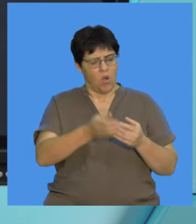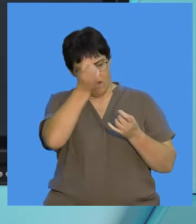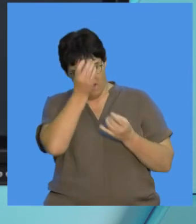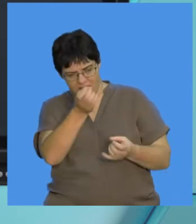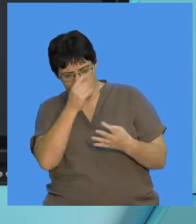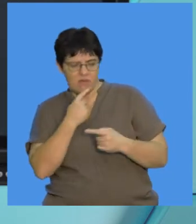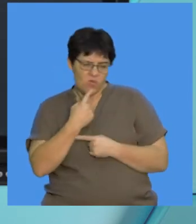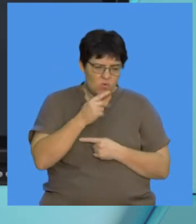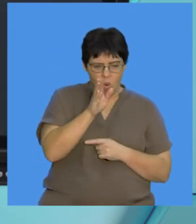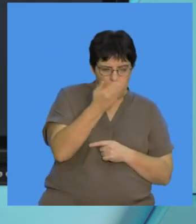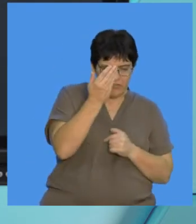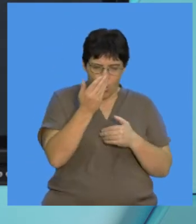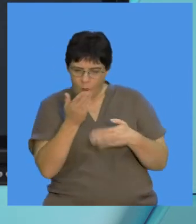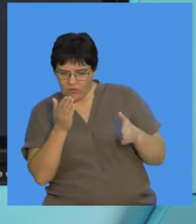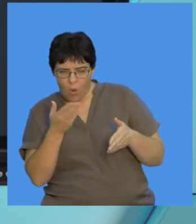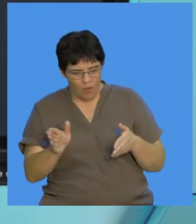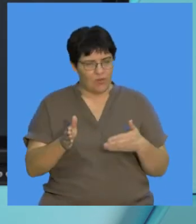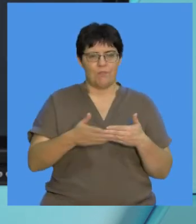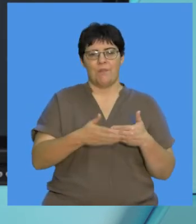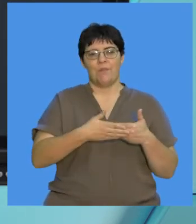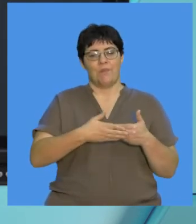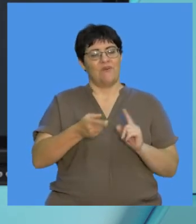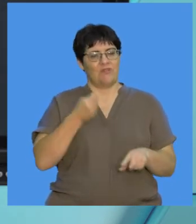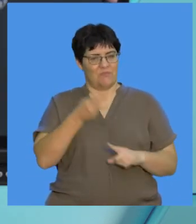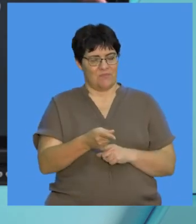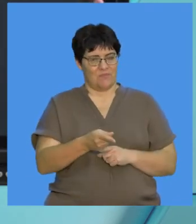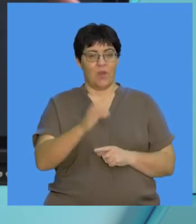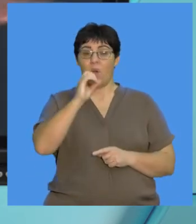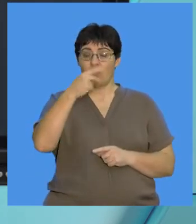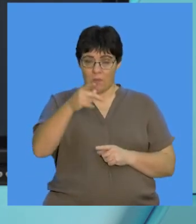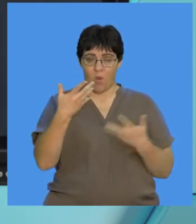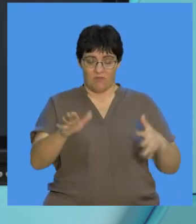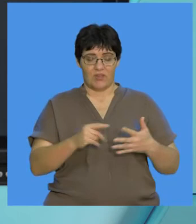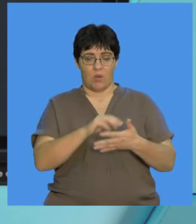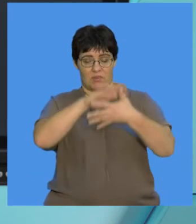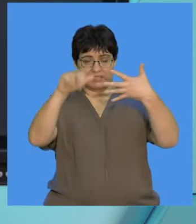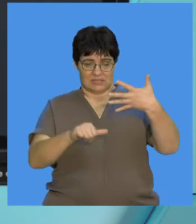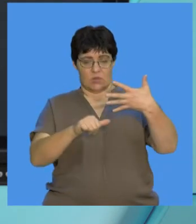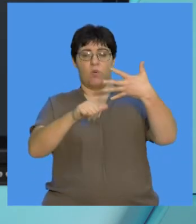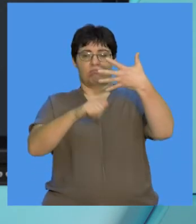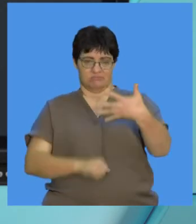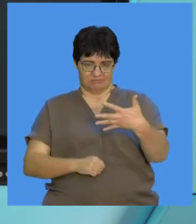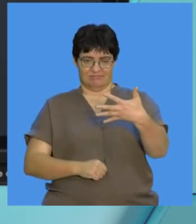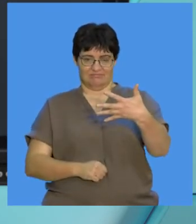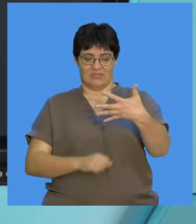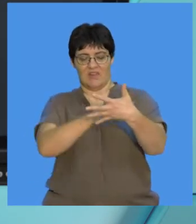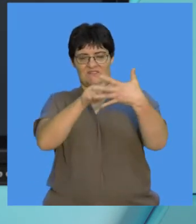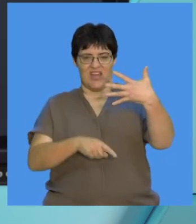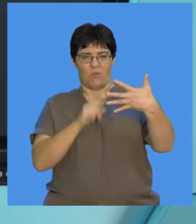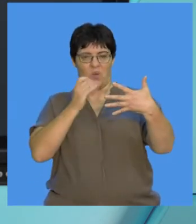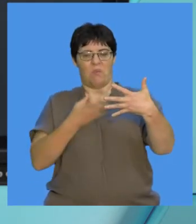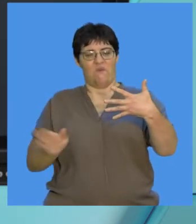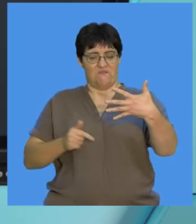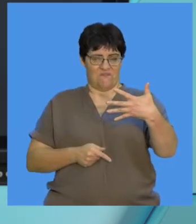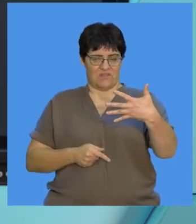we will be able to eliminate more and more from the SIG. So we've taken out the copper. Now our next clue is also going to guide us